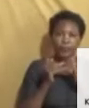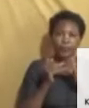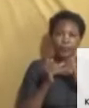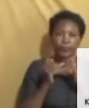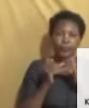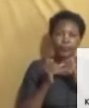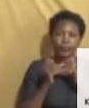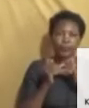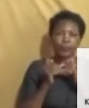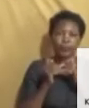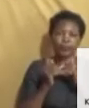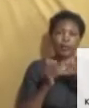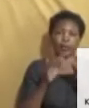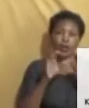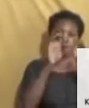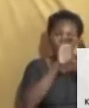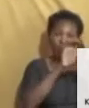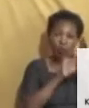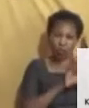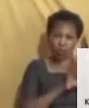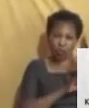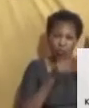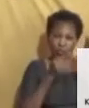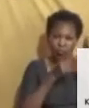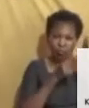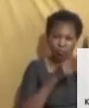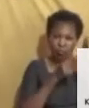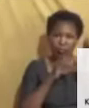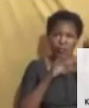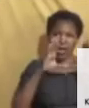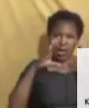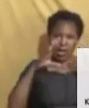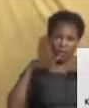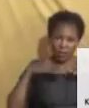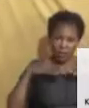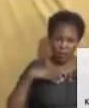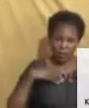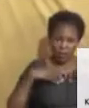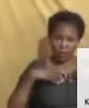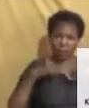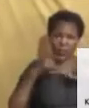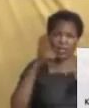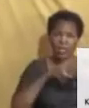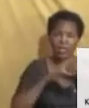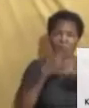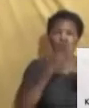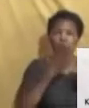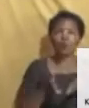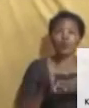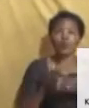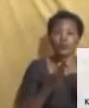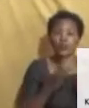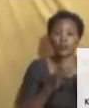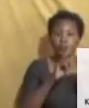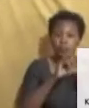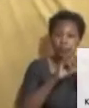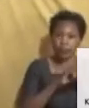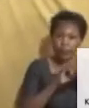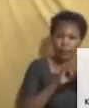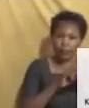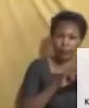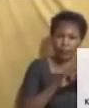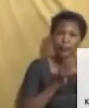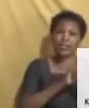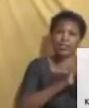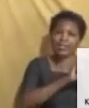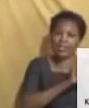The Constitution is susceptible to two things. One is alteration,